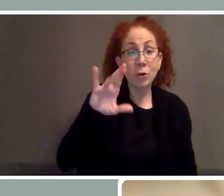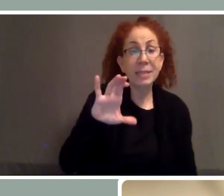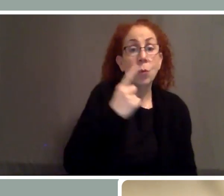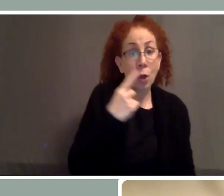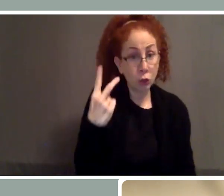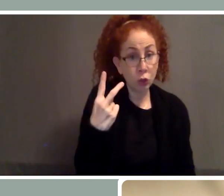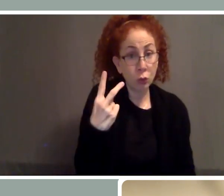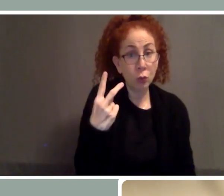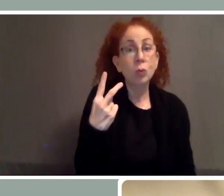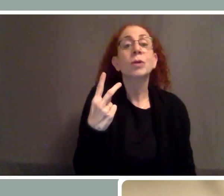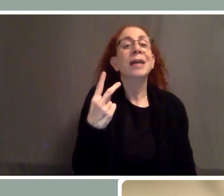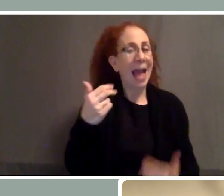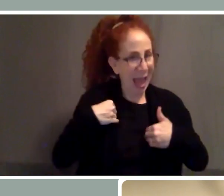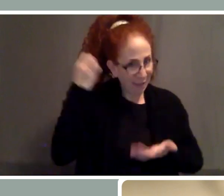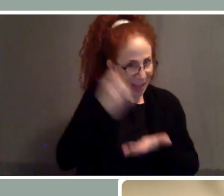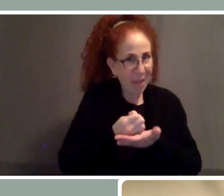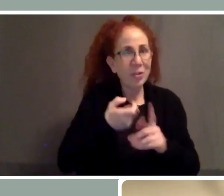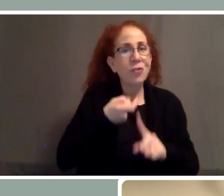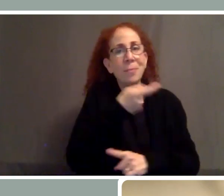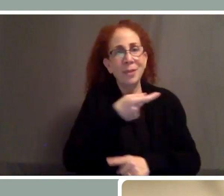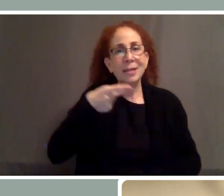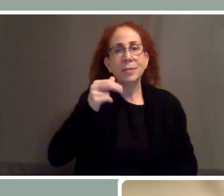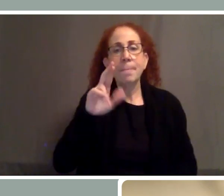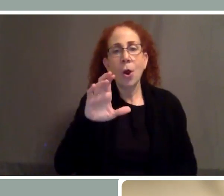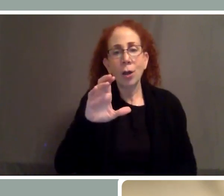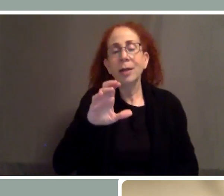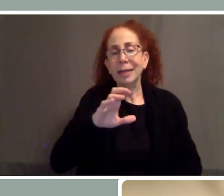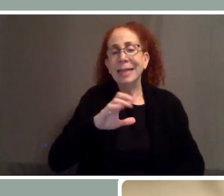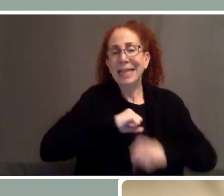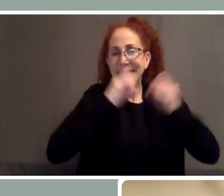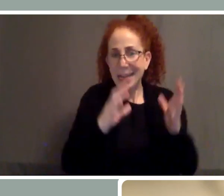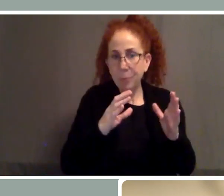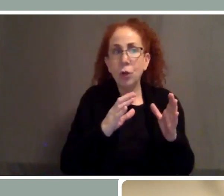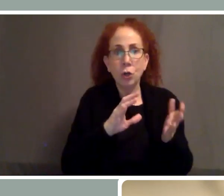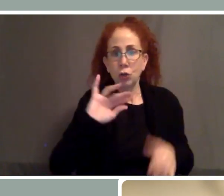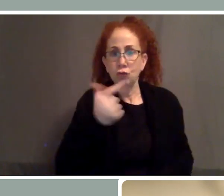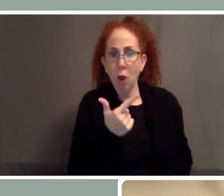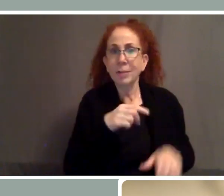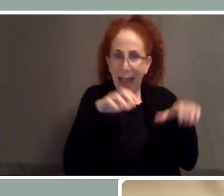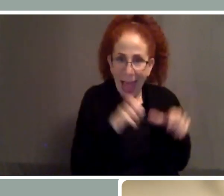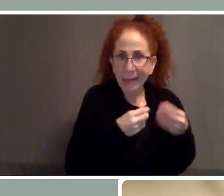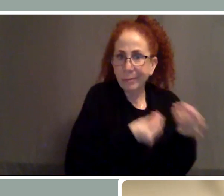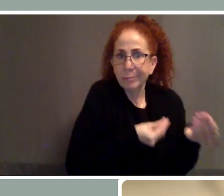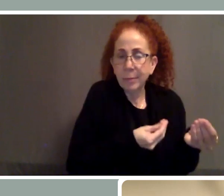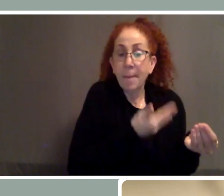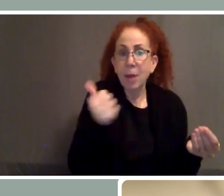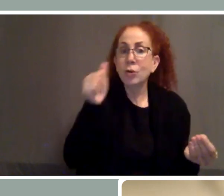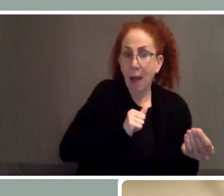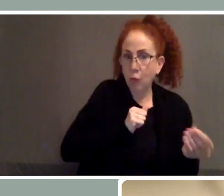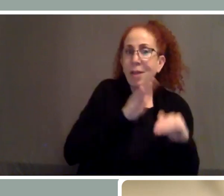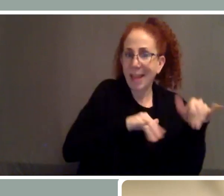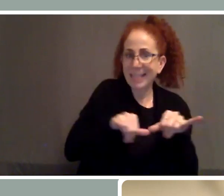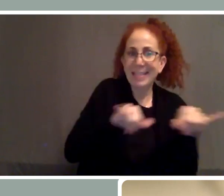mutation, we have evidence for these PARP inhibitors being very active drugs in that setting and being better tolerated than our